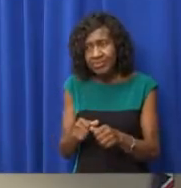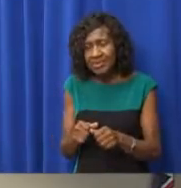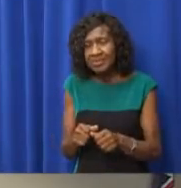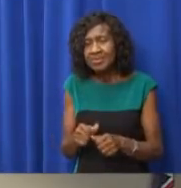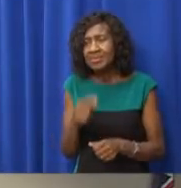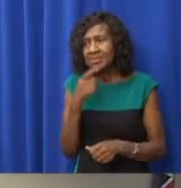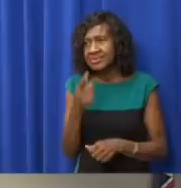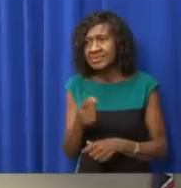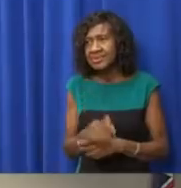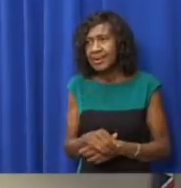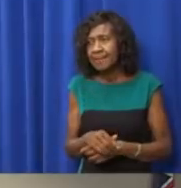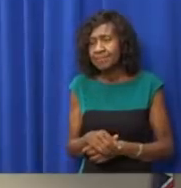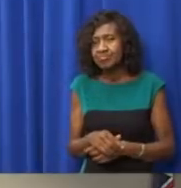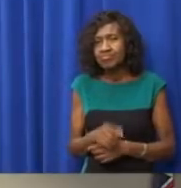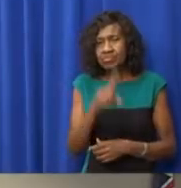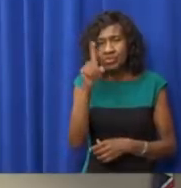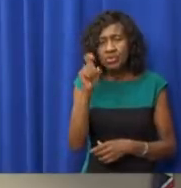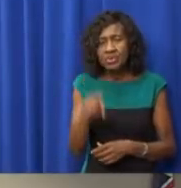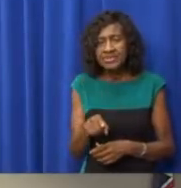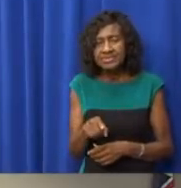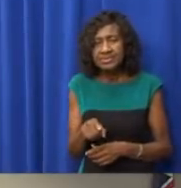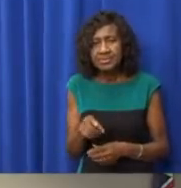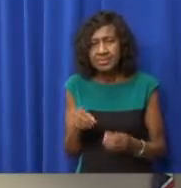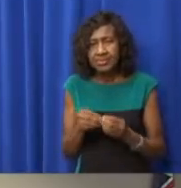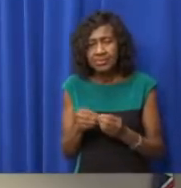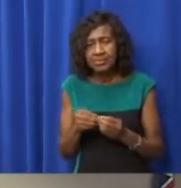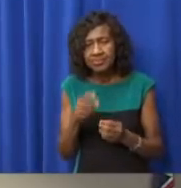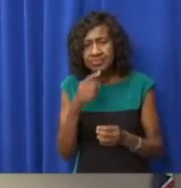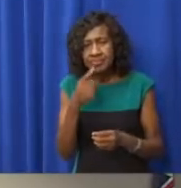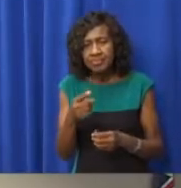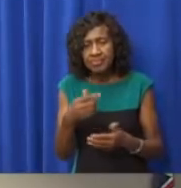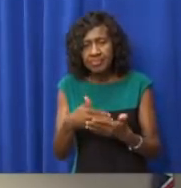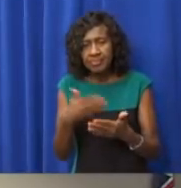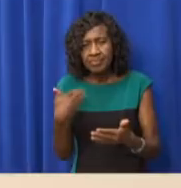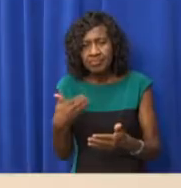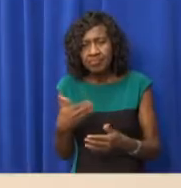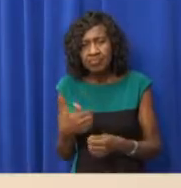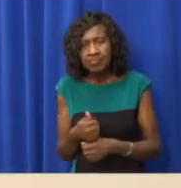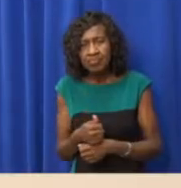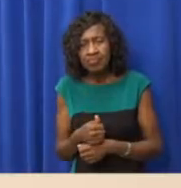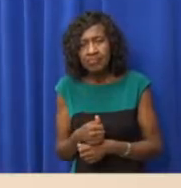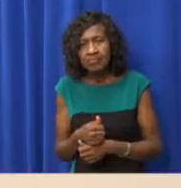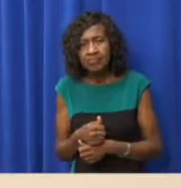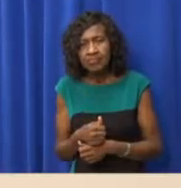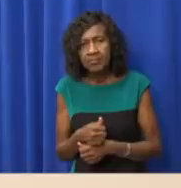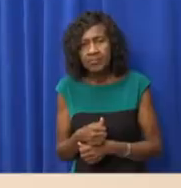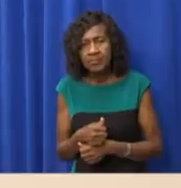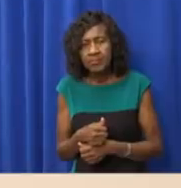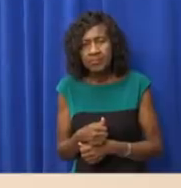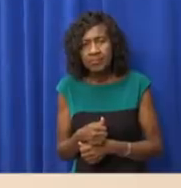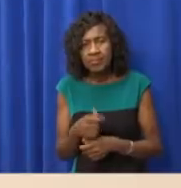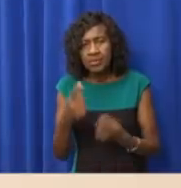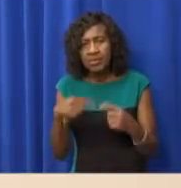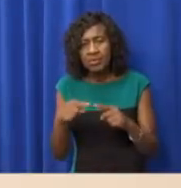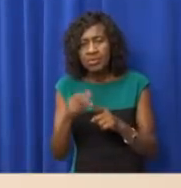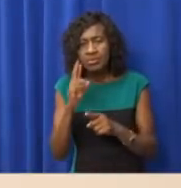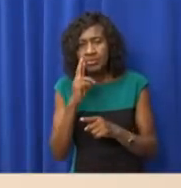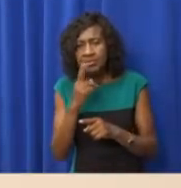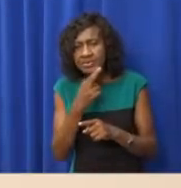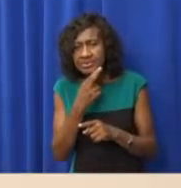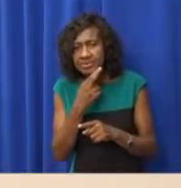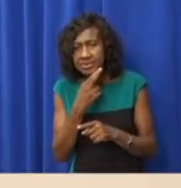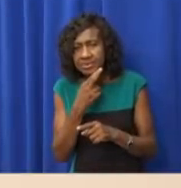may I just say, because I've got some questions coming in, I did say this, but some people may have missed it. Going to restaurants and bars is